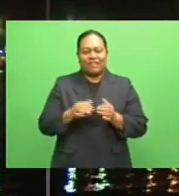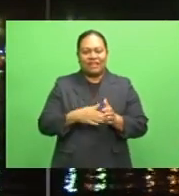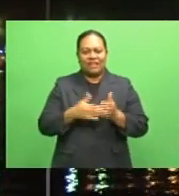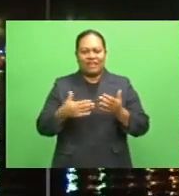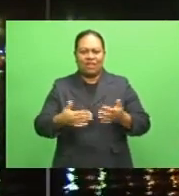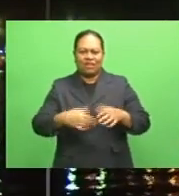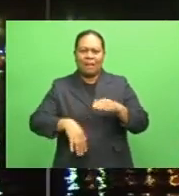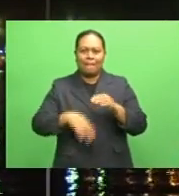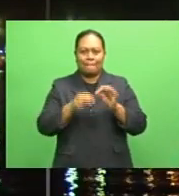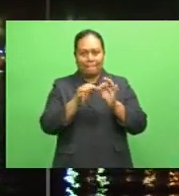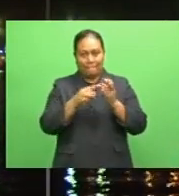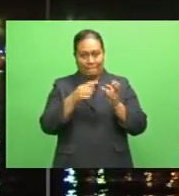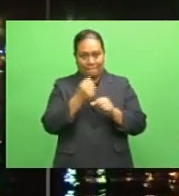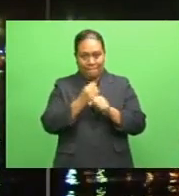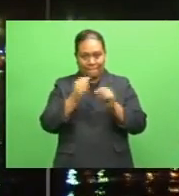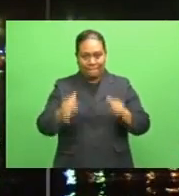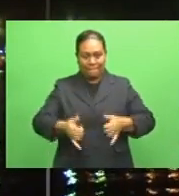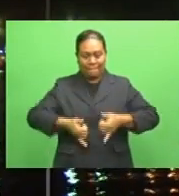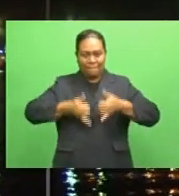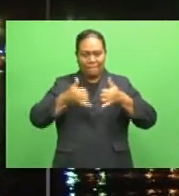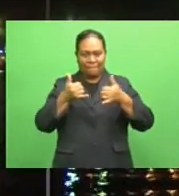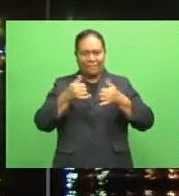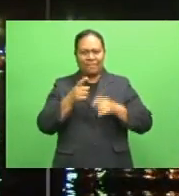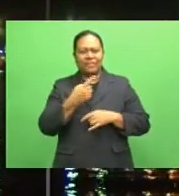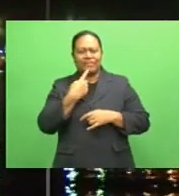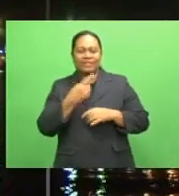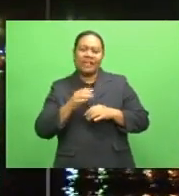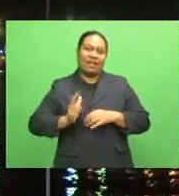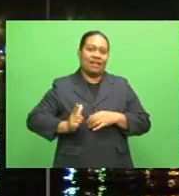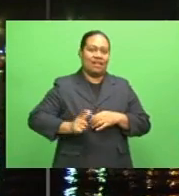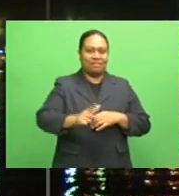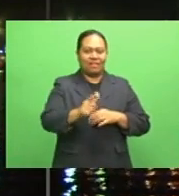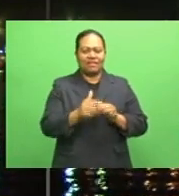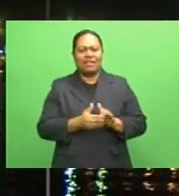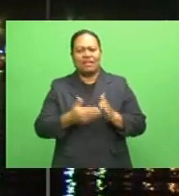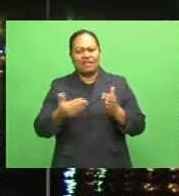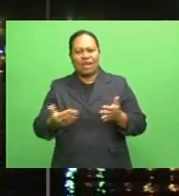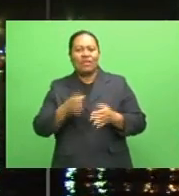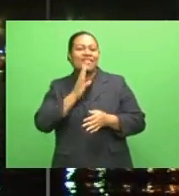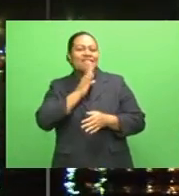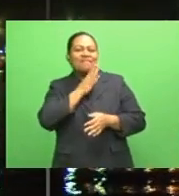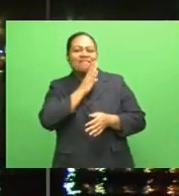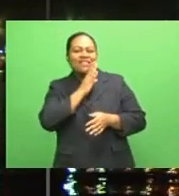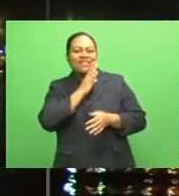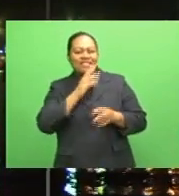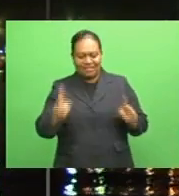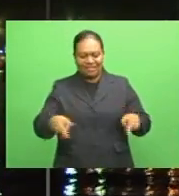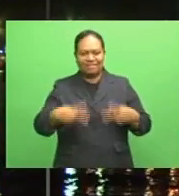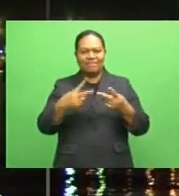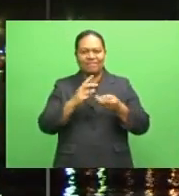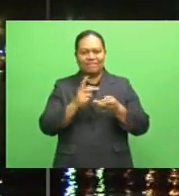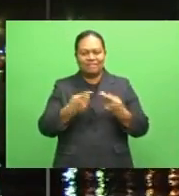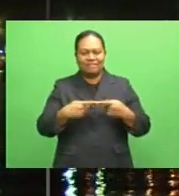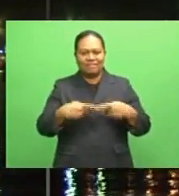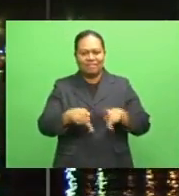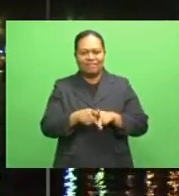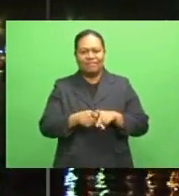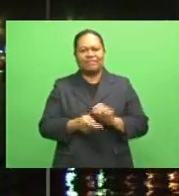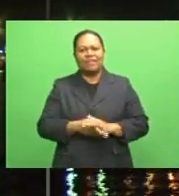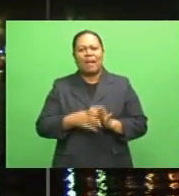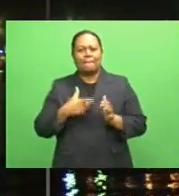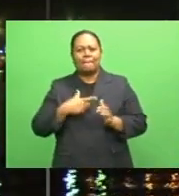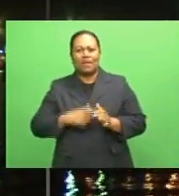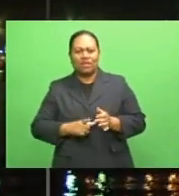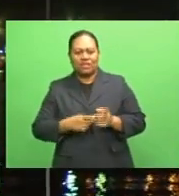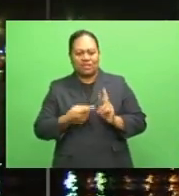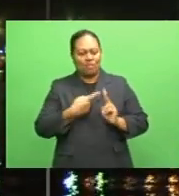Battle of the Giants champion Sharma's Investment USA Lambasa has missed out on the semi-final stages. This is after the side